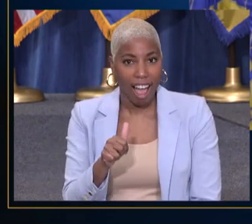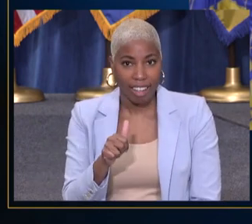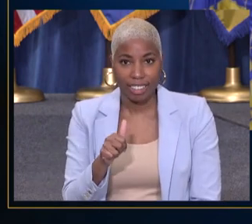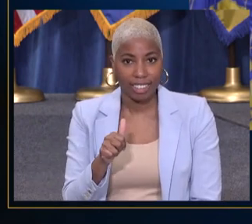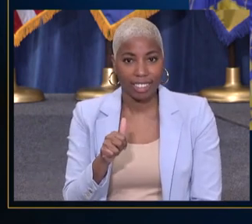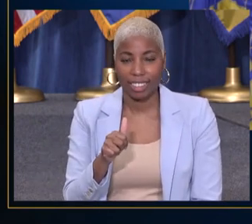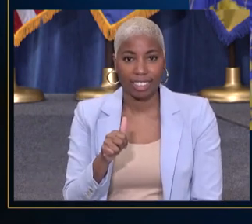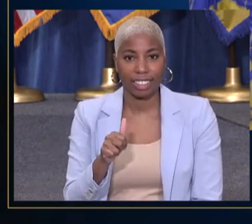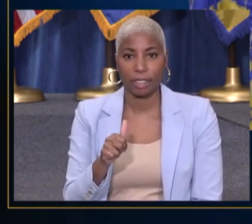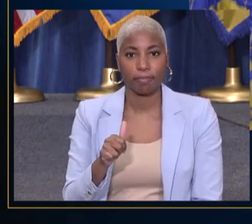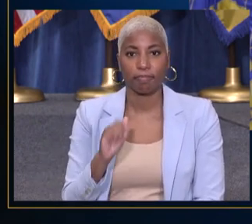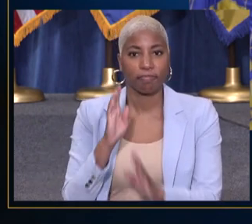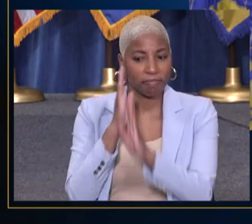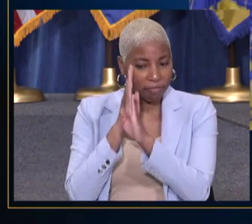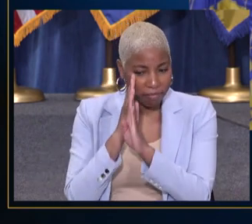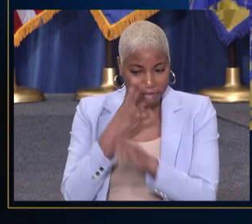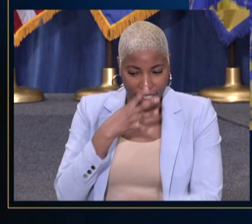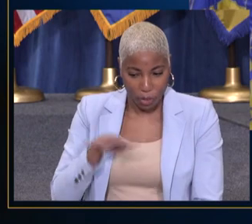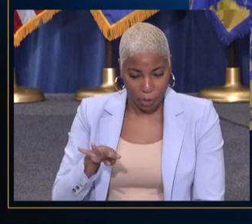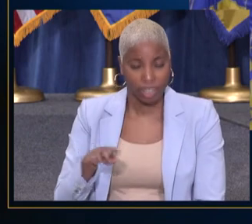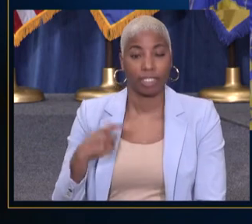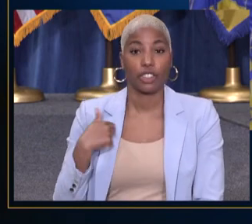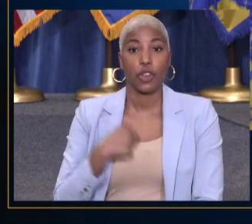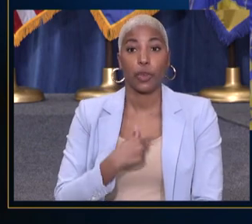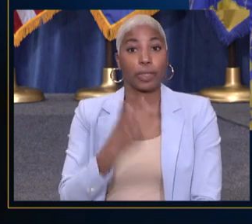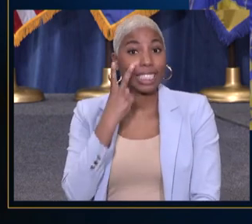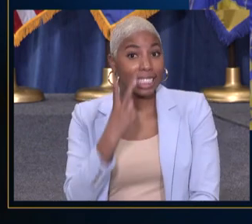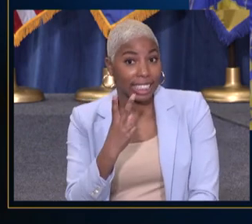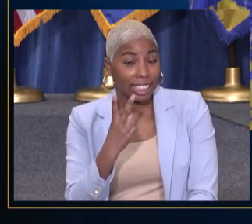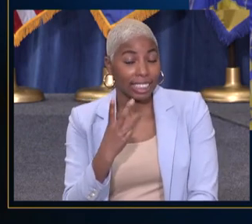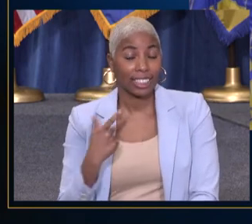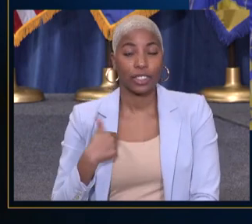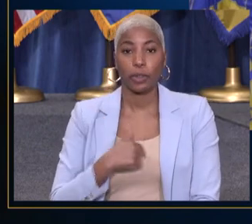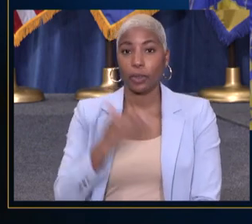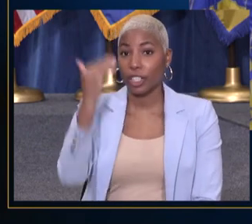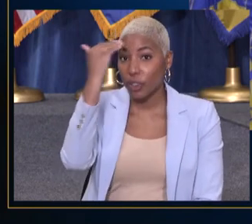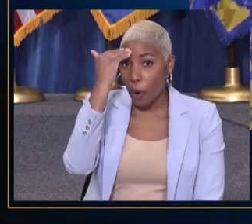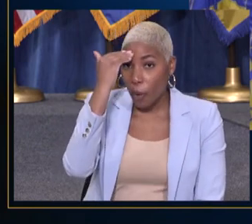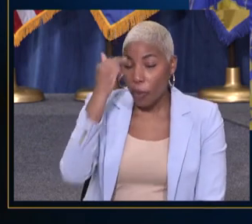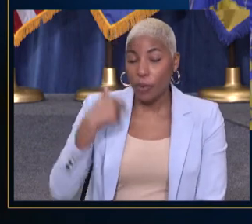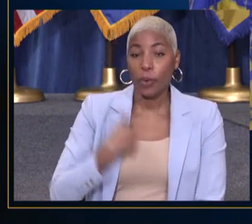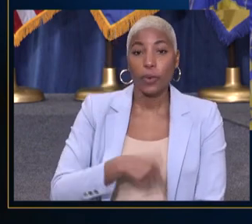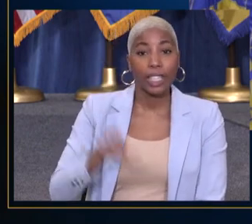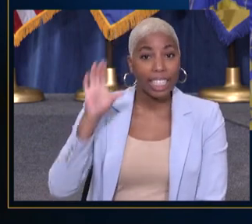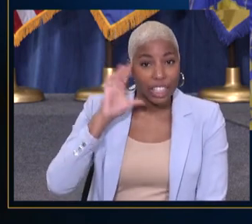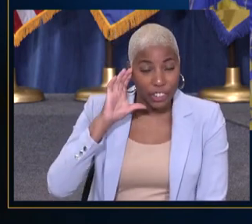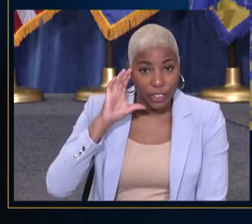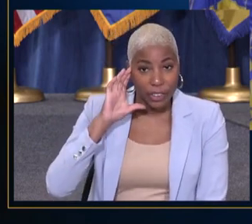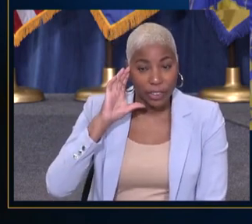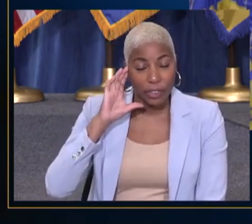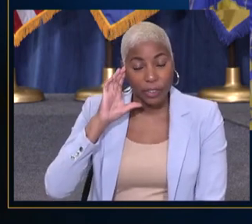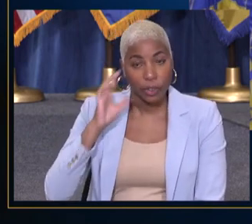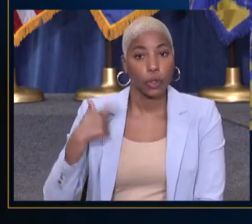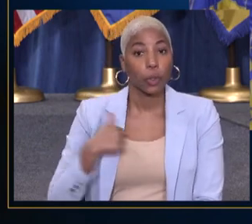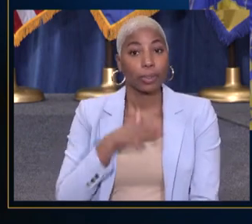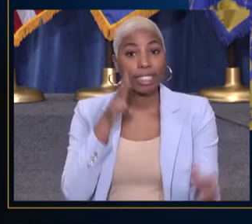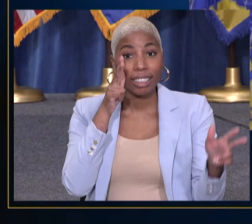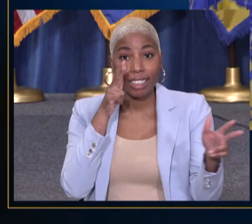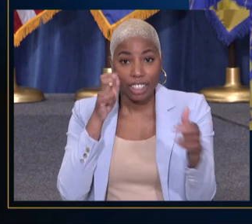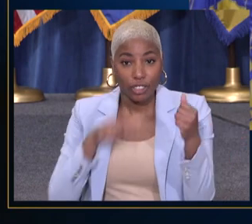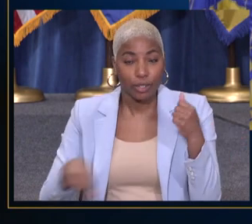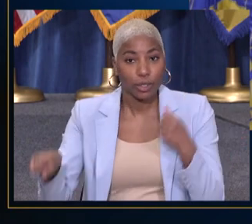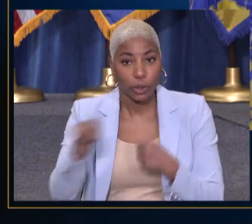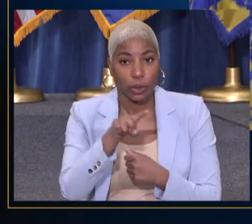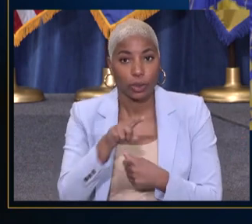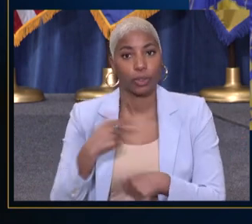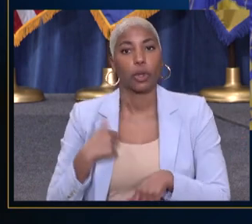sand. We see, we know, we hear, and we hear you, and